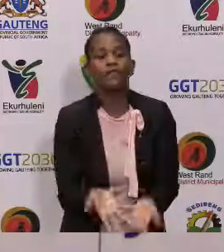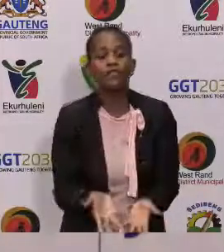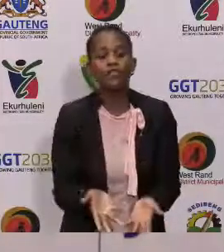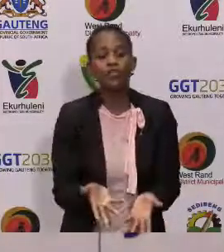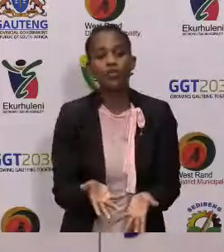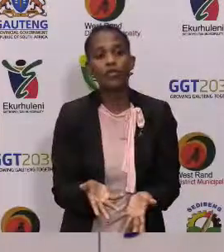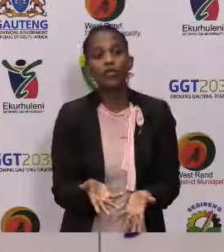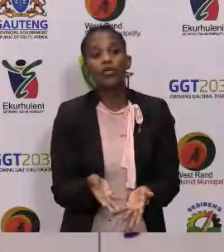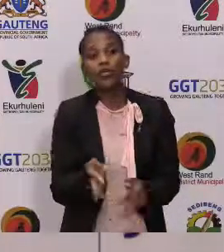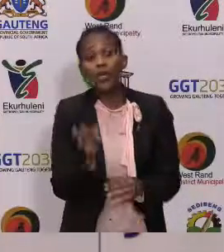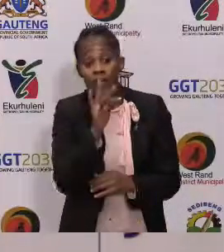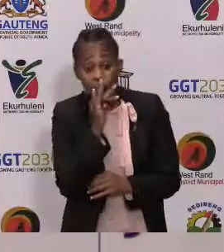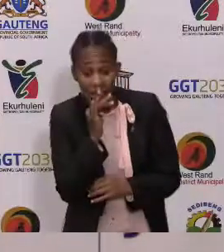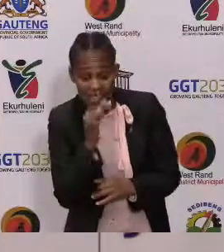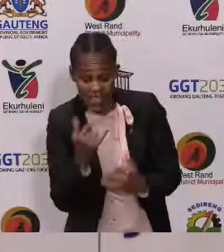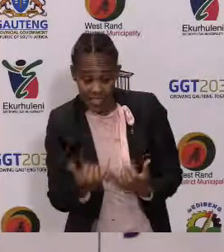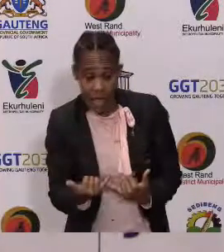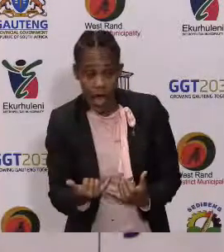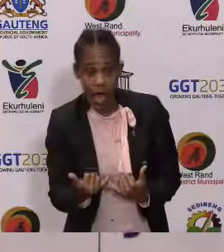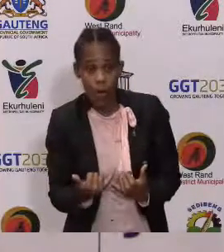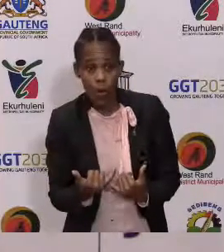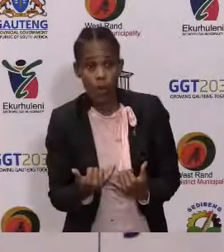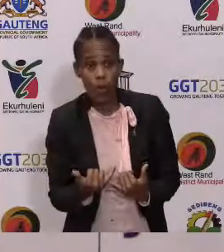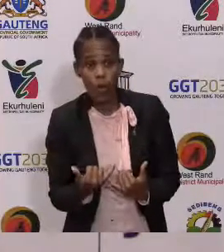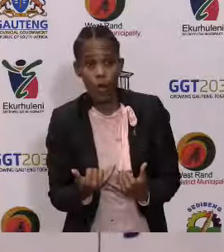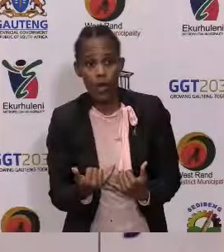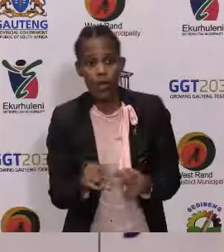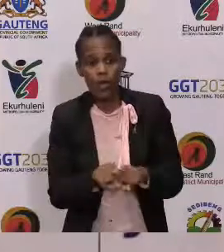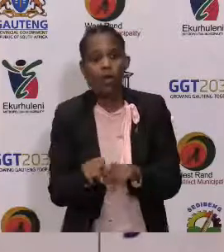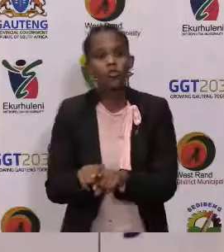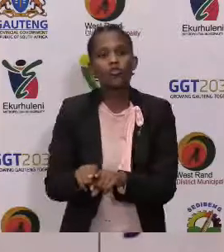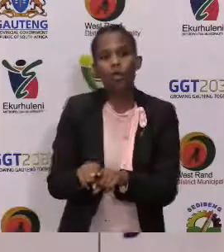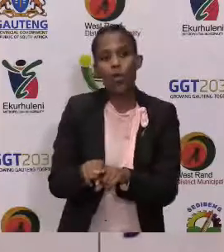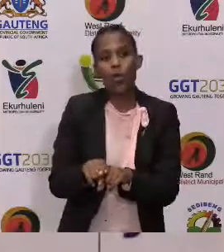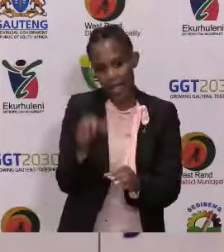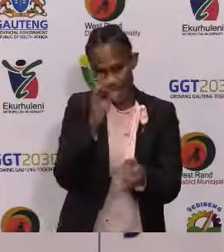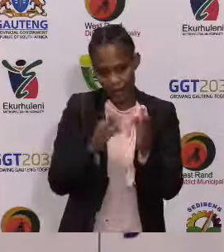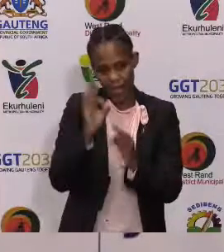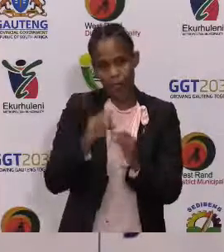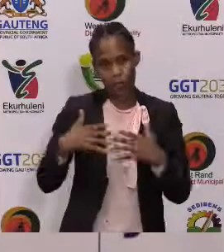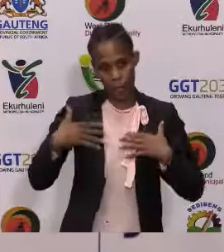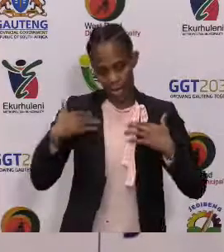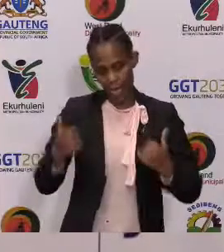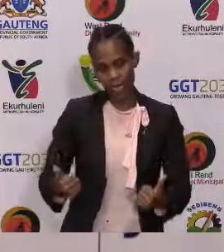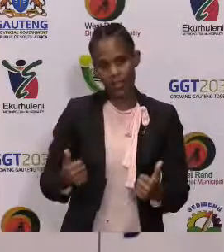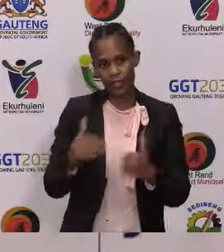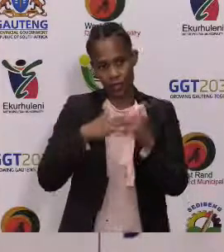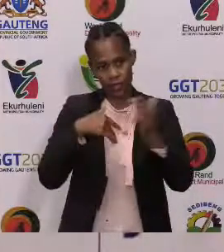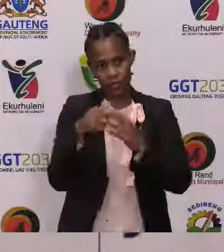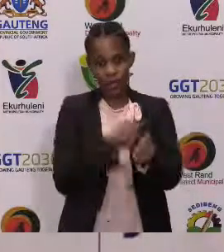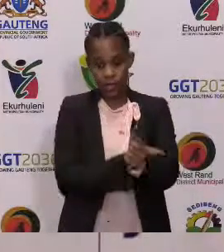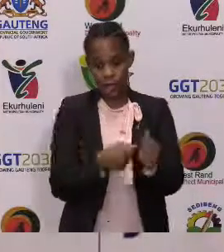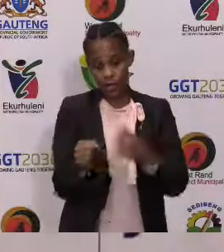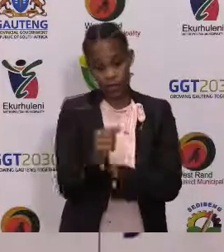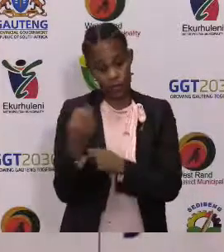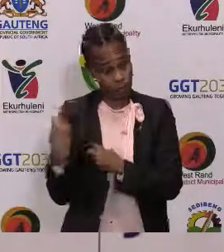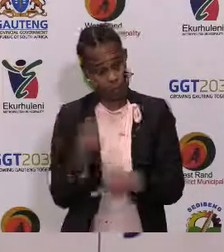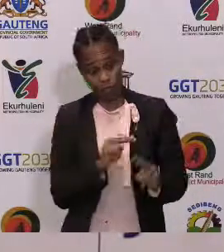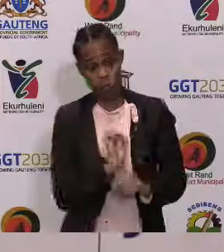what does this mean? And he also spoke, so from a health infrastructure point of